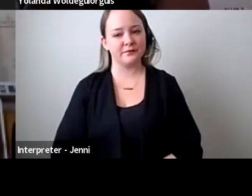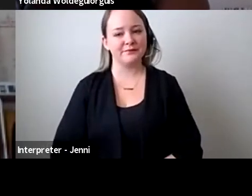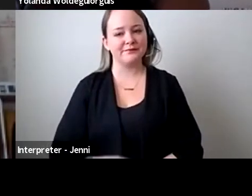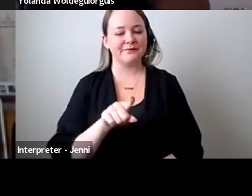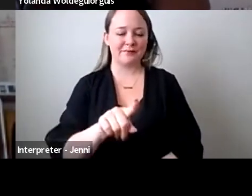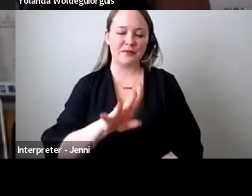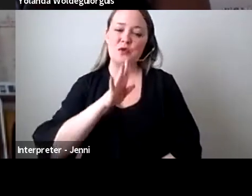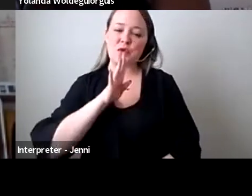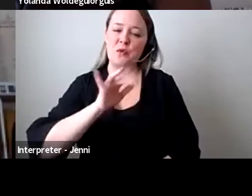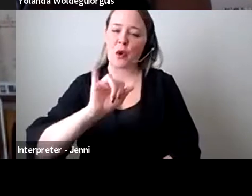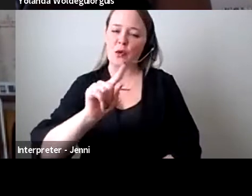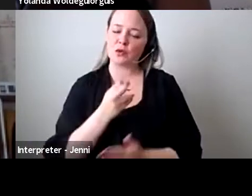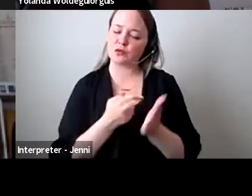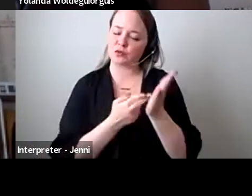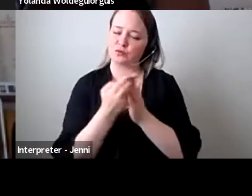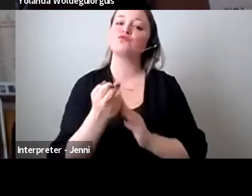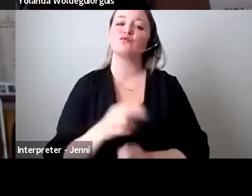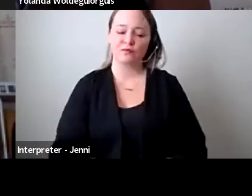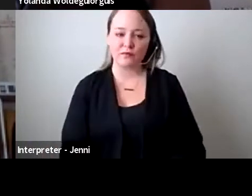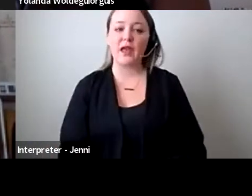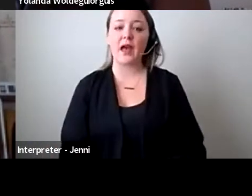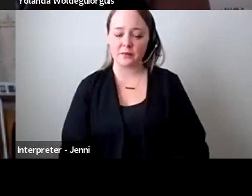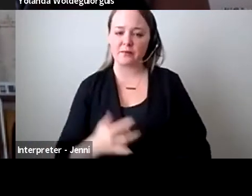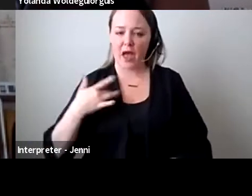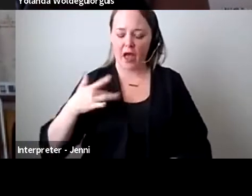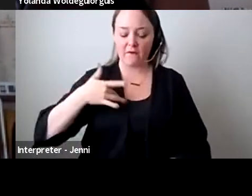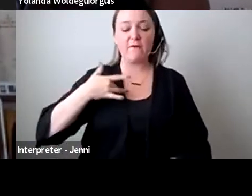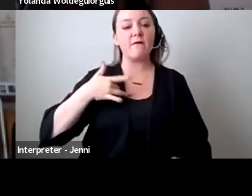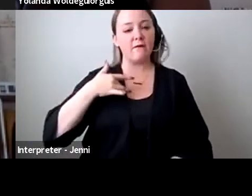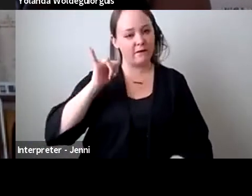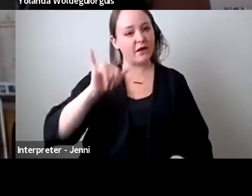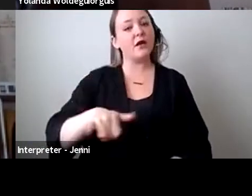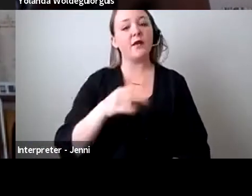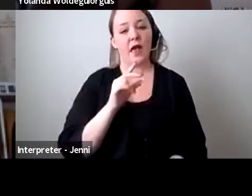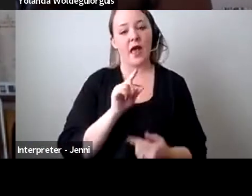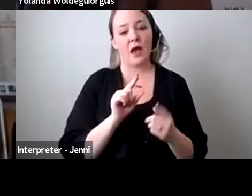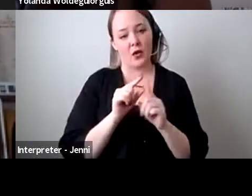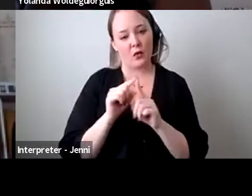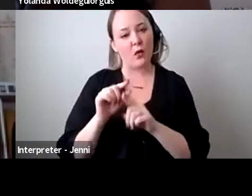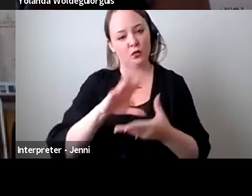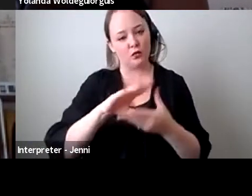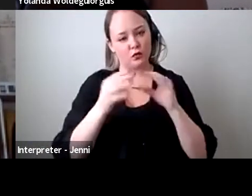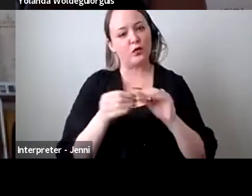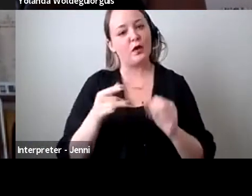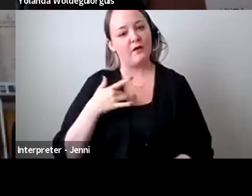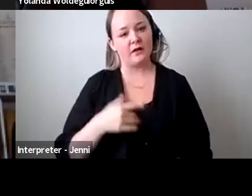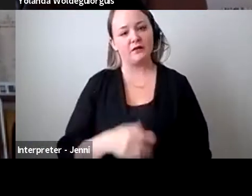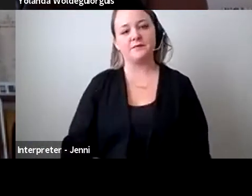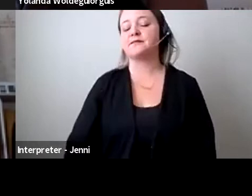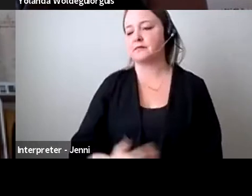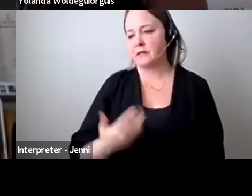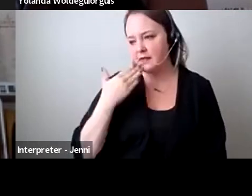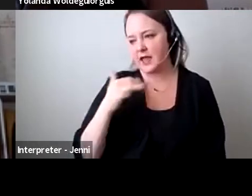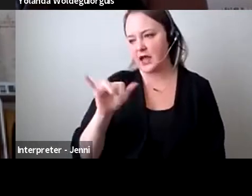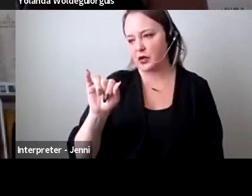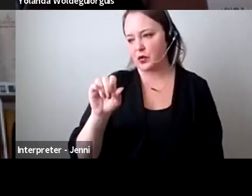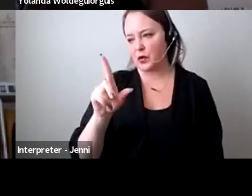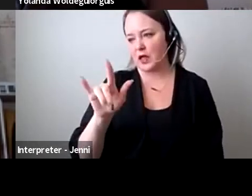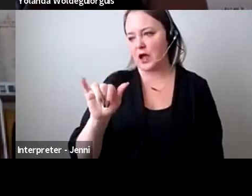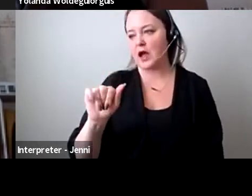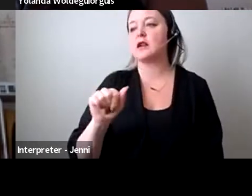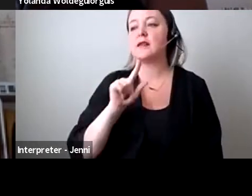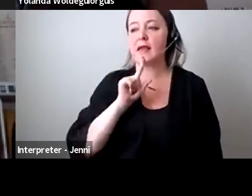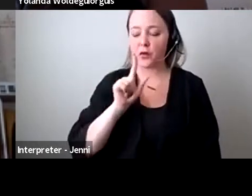it, and that's the truth. That's the truth. Yeah. I feel those words for sure. Thank you, Yolanda. That was great. That captured